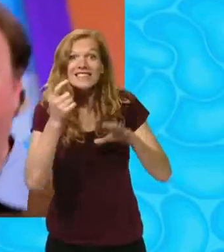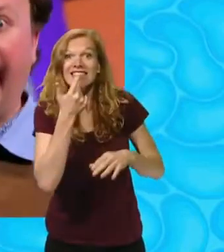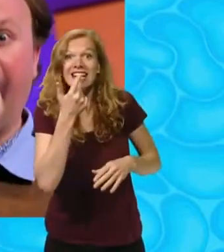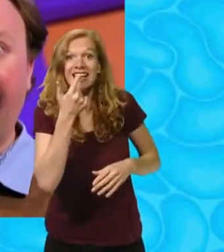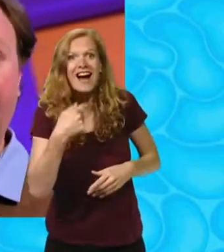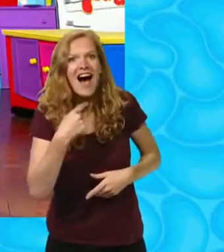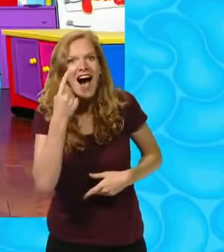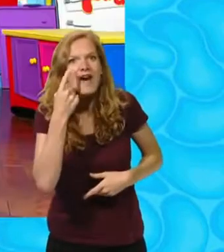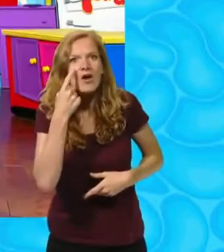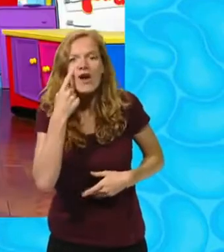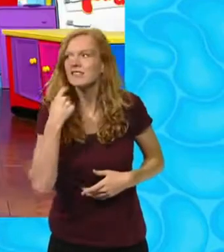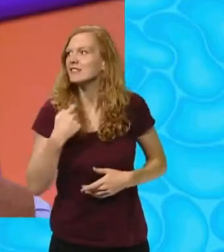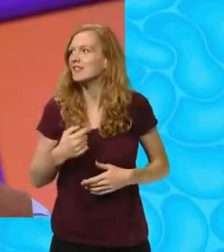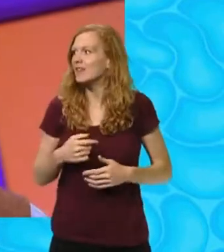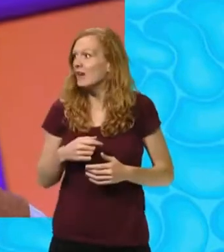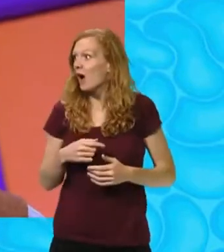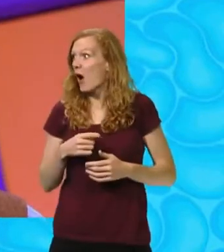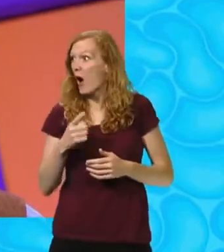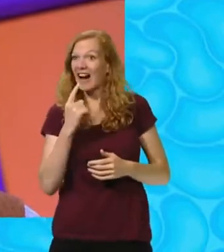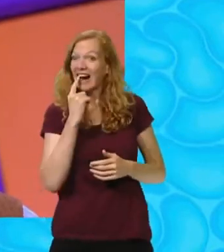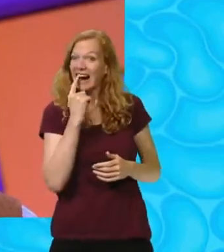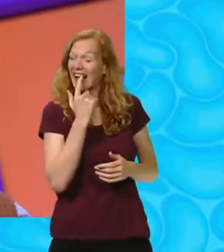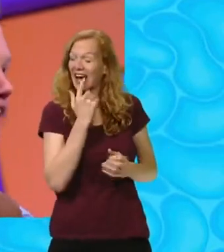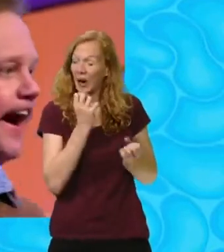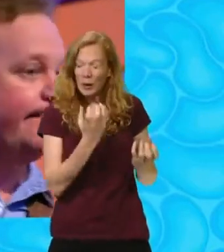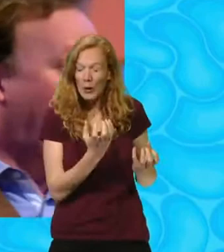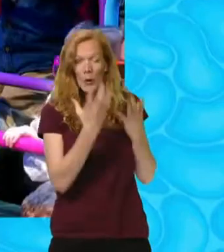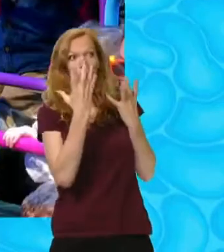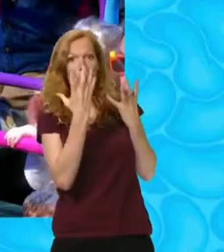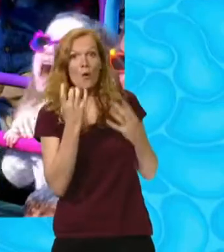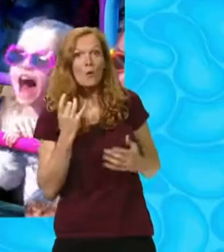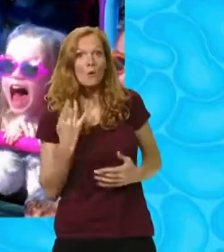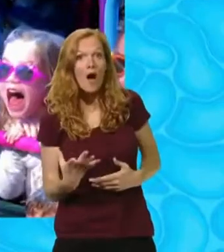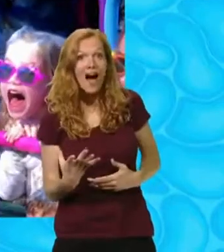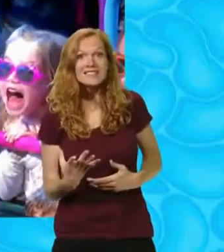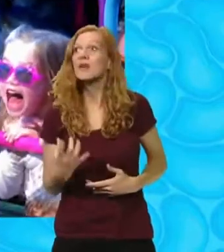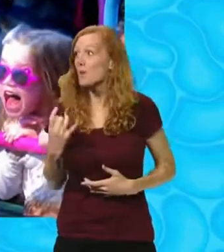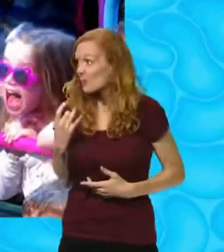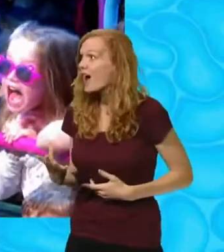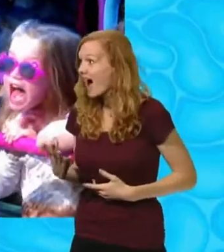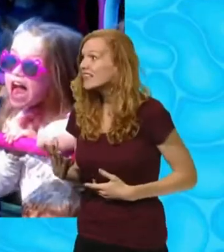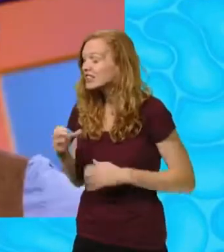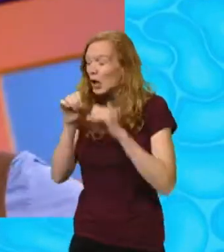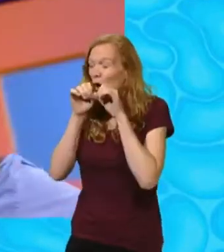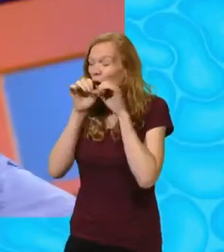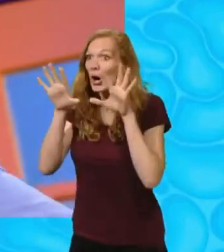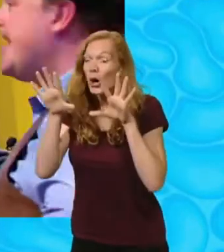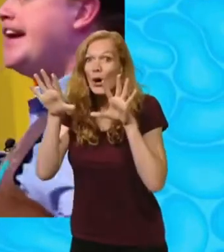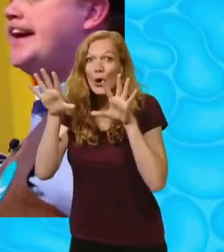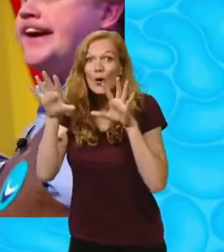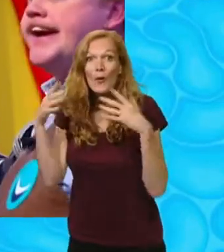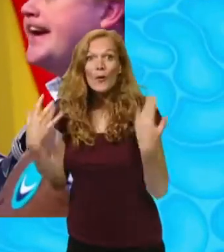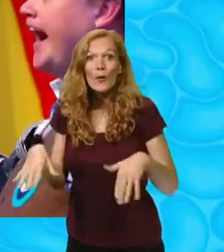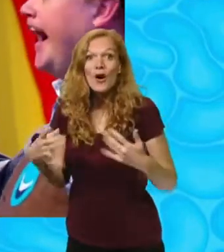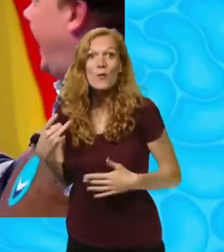are. Oh! My teeth are very white, aren't they, everyone? Honestly, sir, your